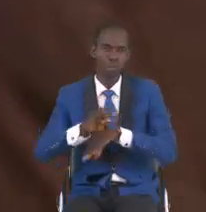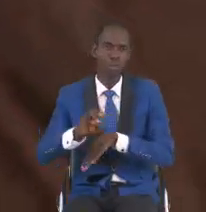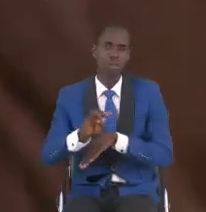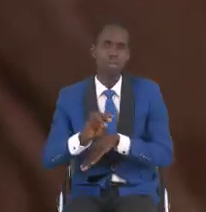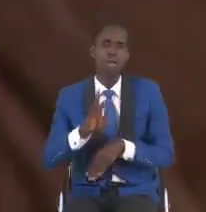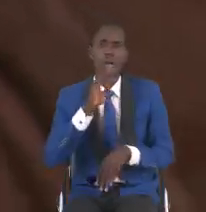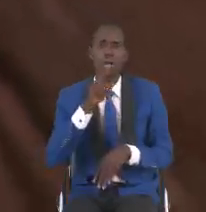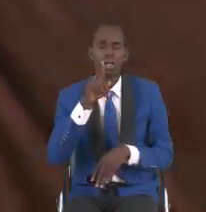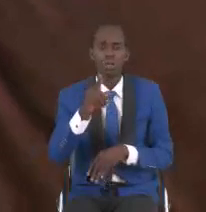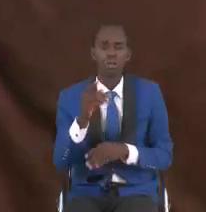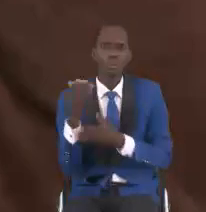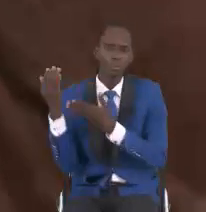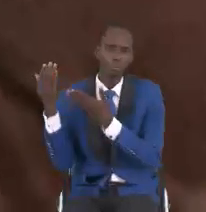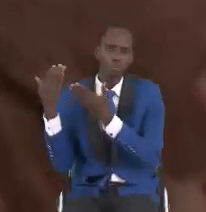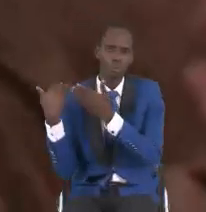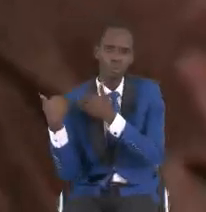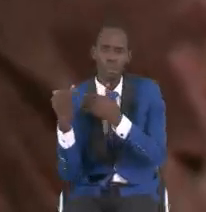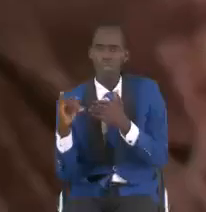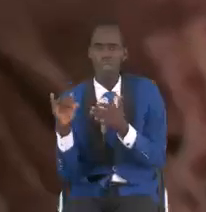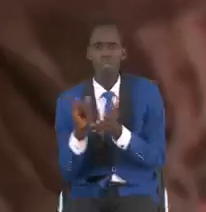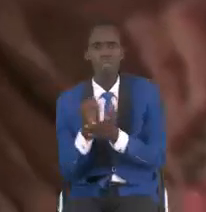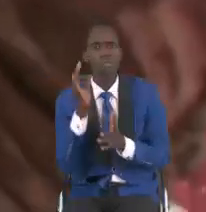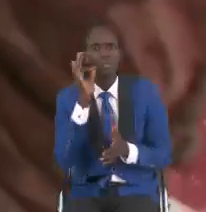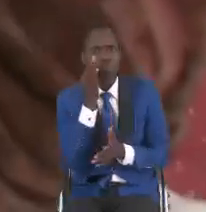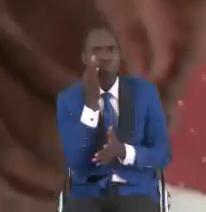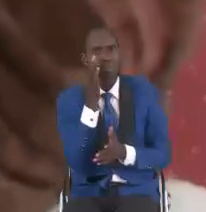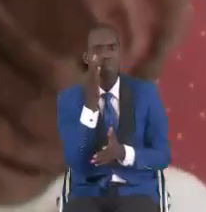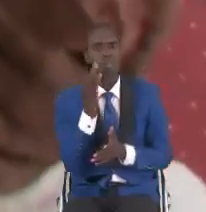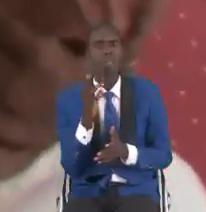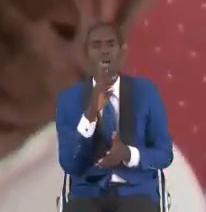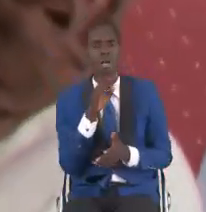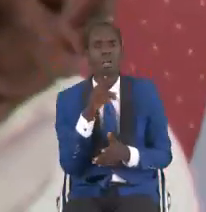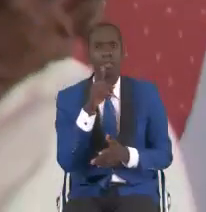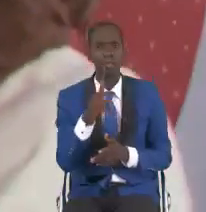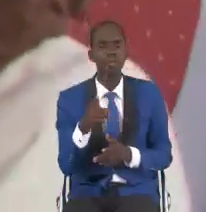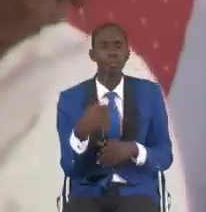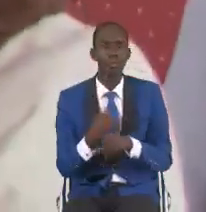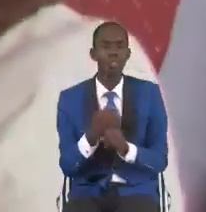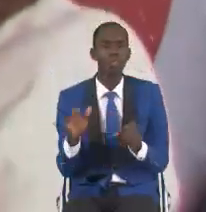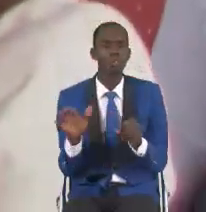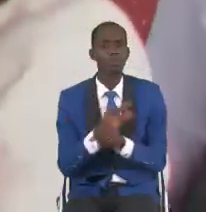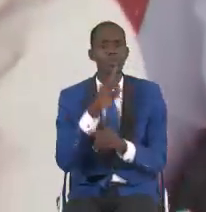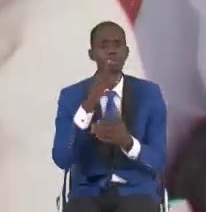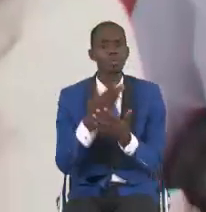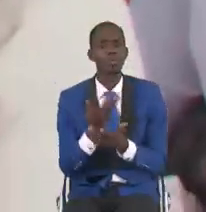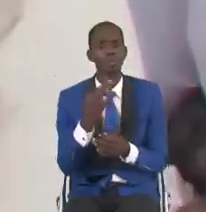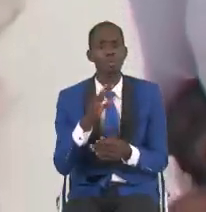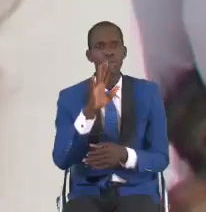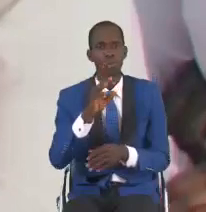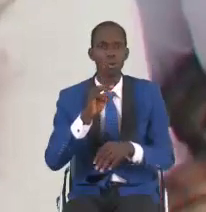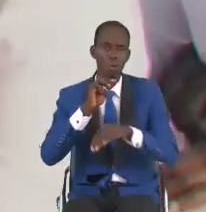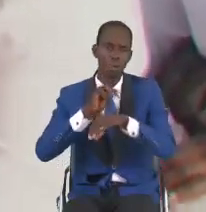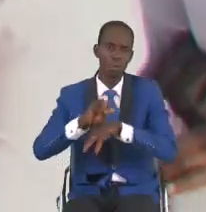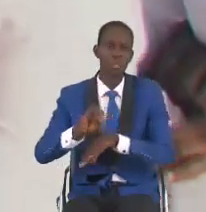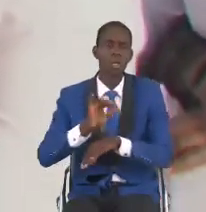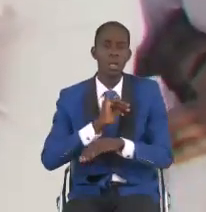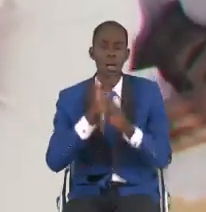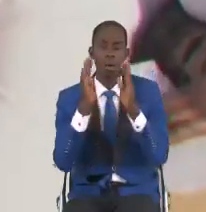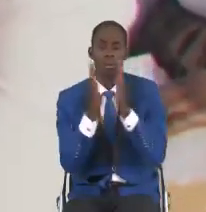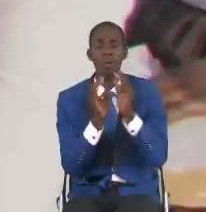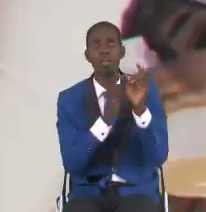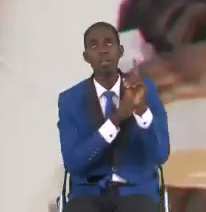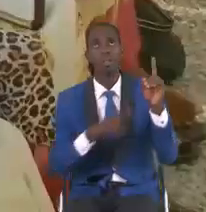fruit? Are you making a full proof of your ministry? I pray the Lord will